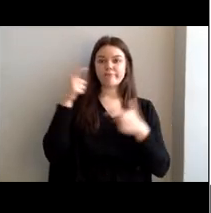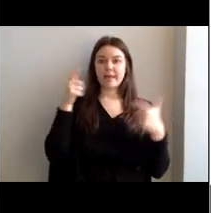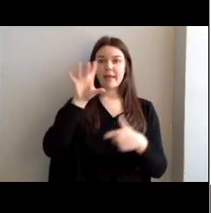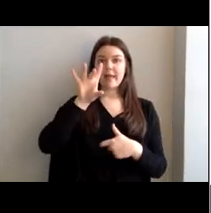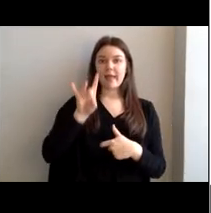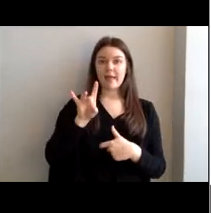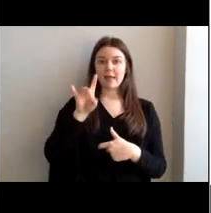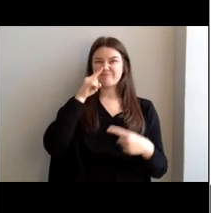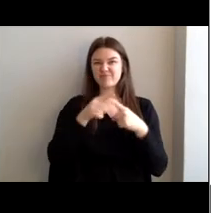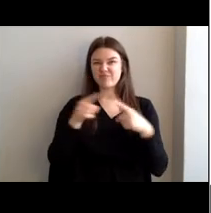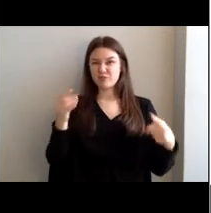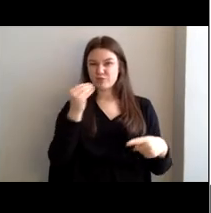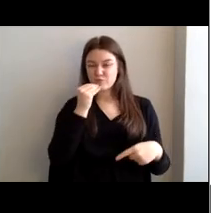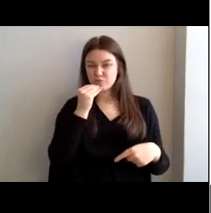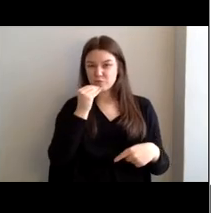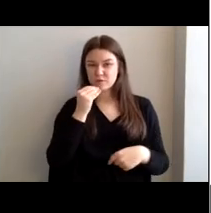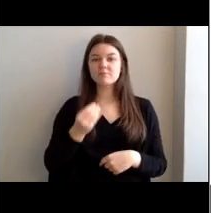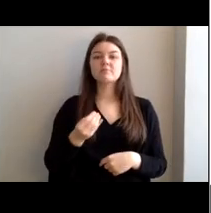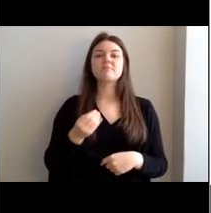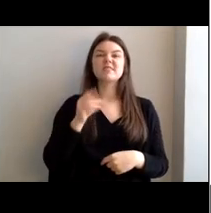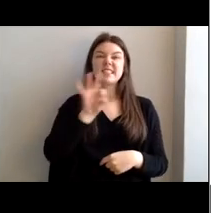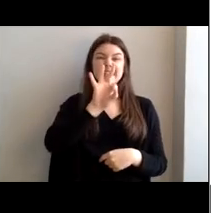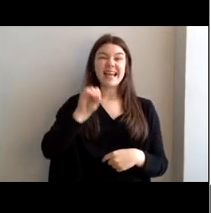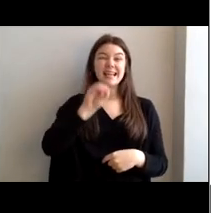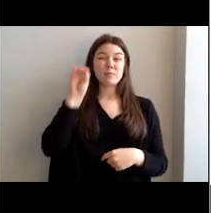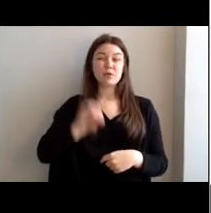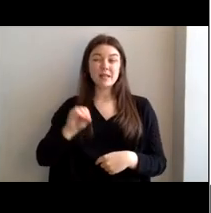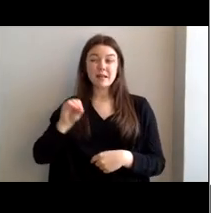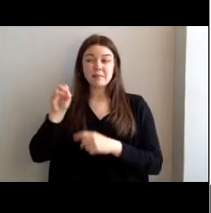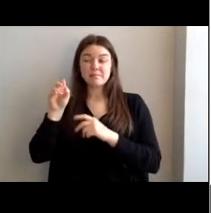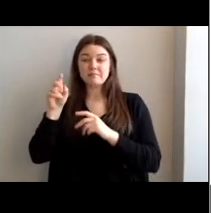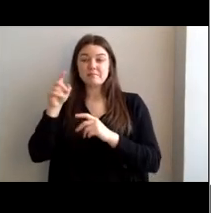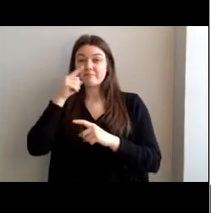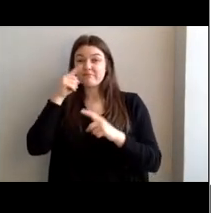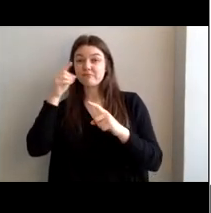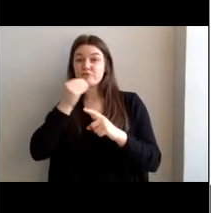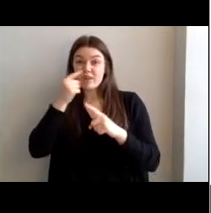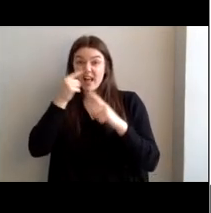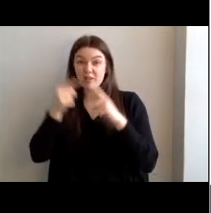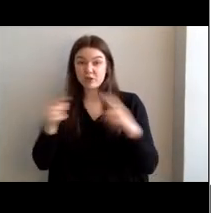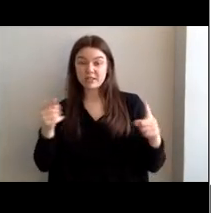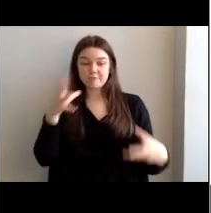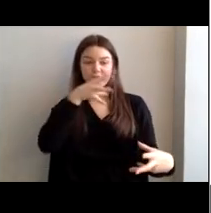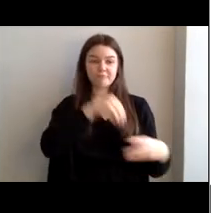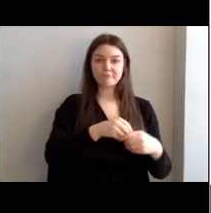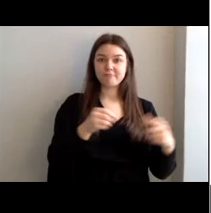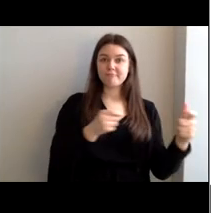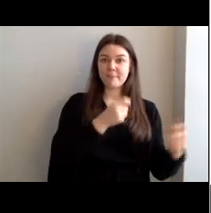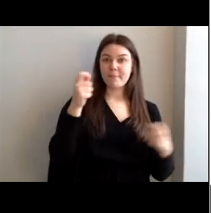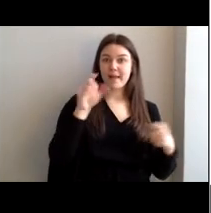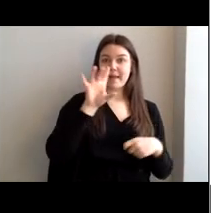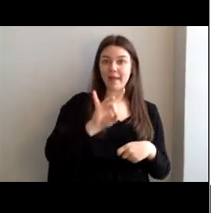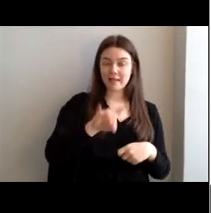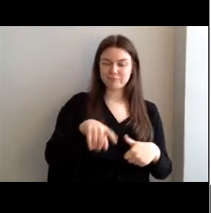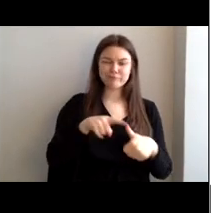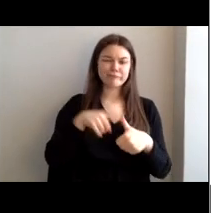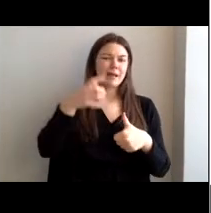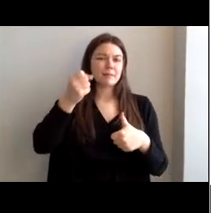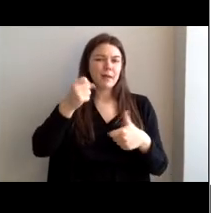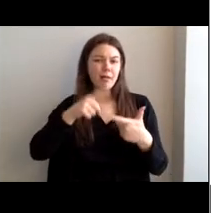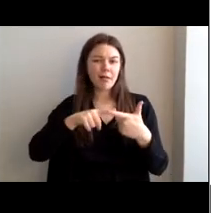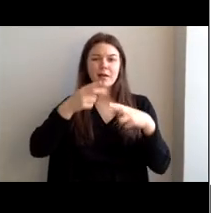up 90% of the food allergy reactions that we have in the US. So other allergens are included: milk, eggs,